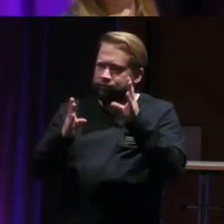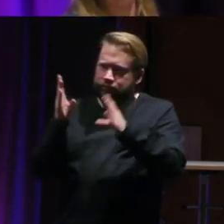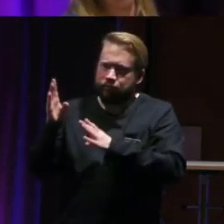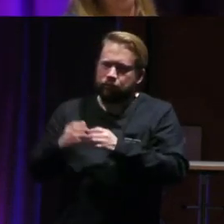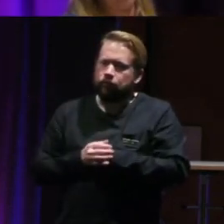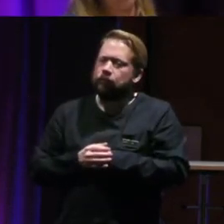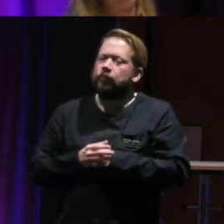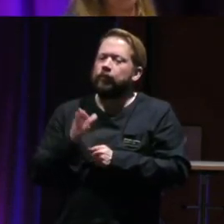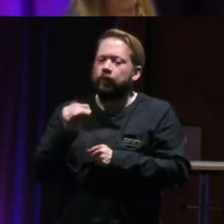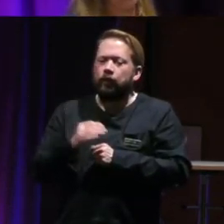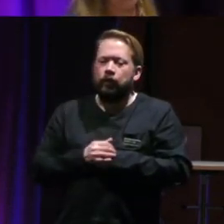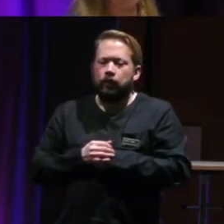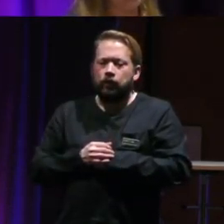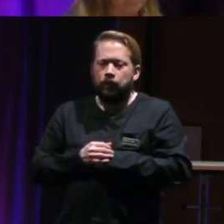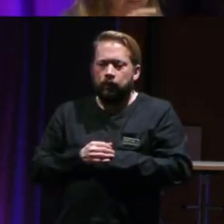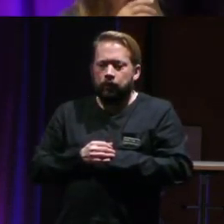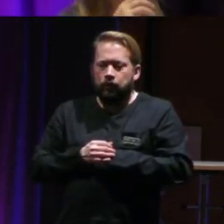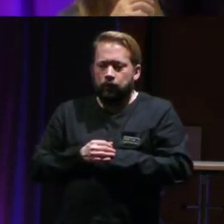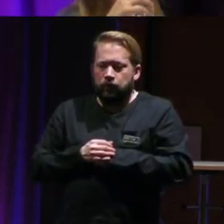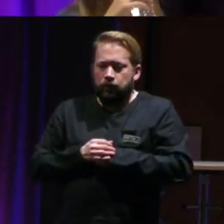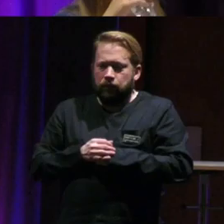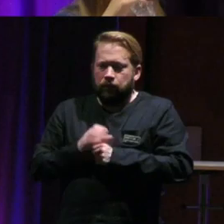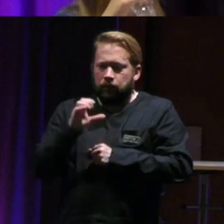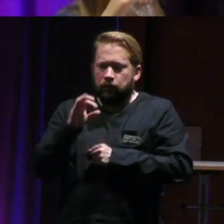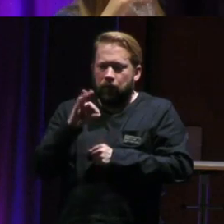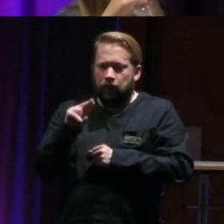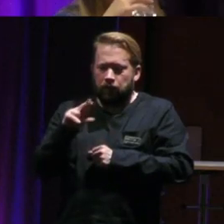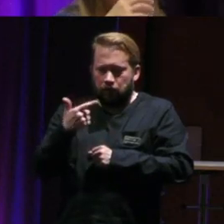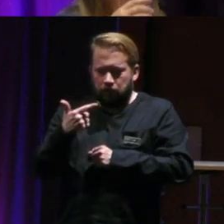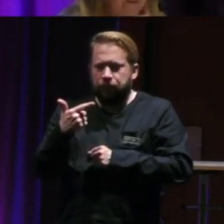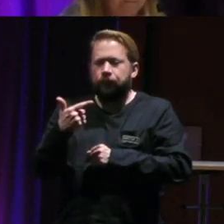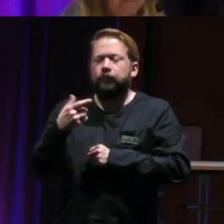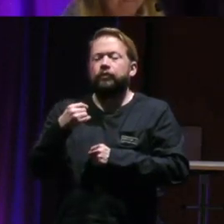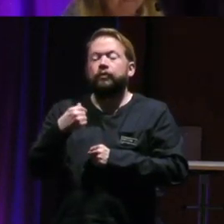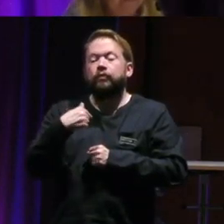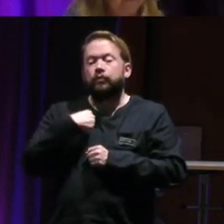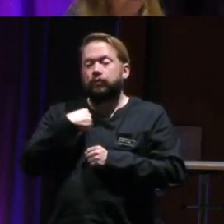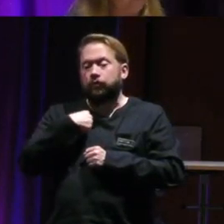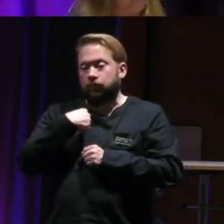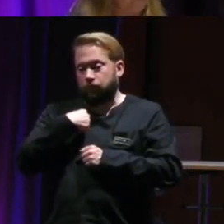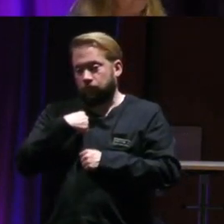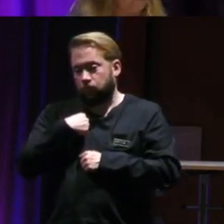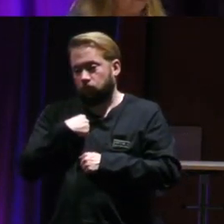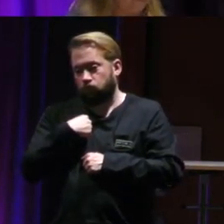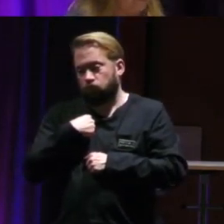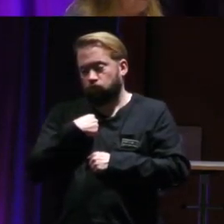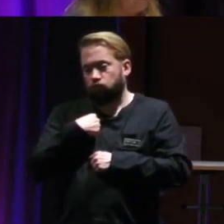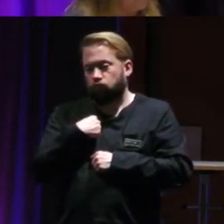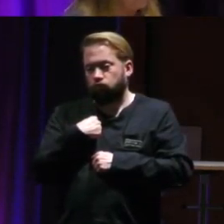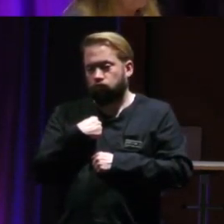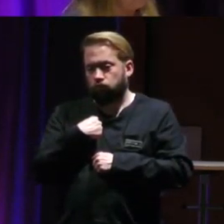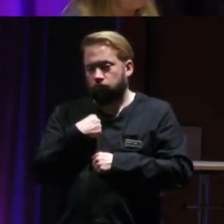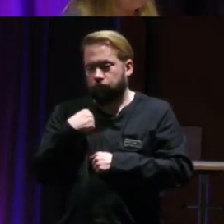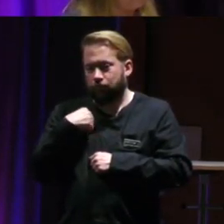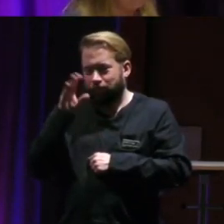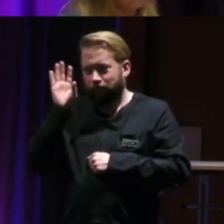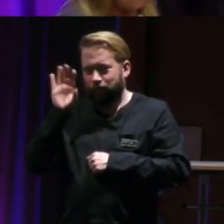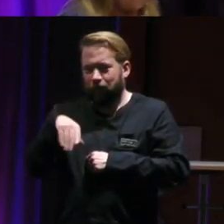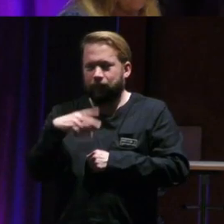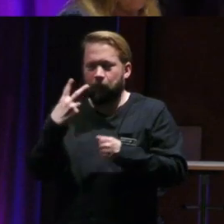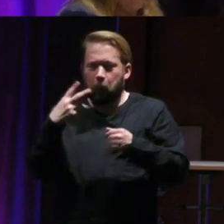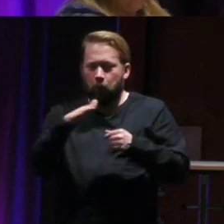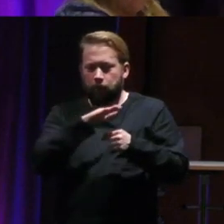Hi, my name is Shant. I come from two places that are strongly affected by the Russian state. So I'm